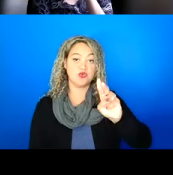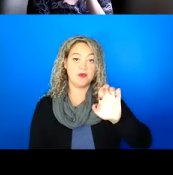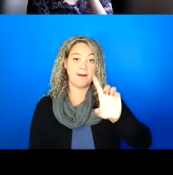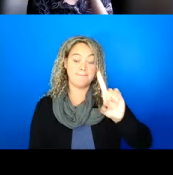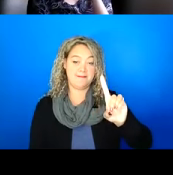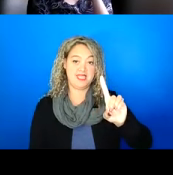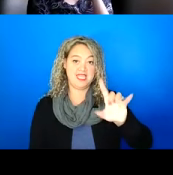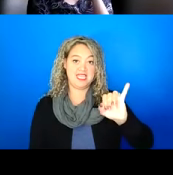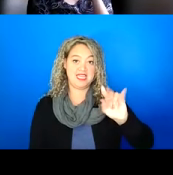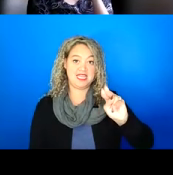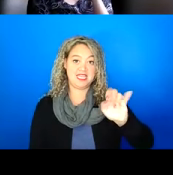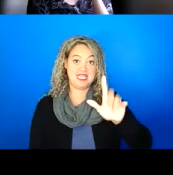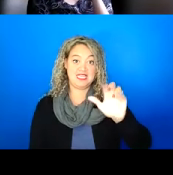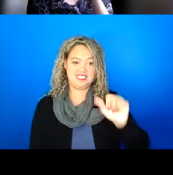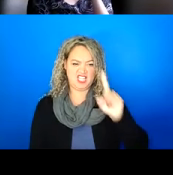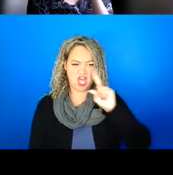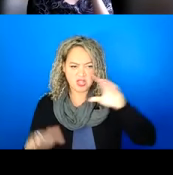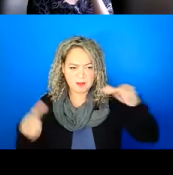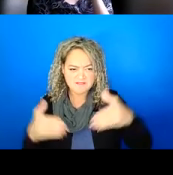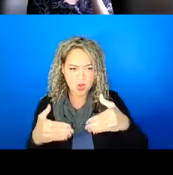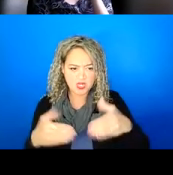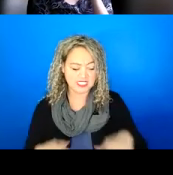active. Let me focus in on this thing.